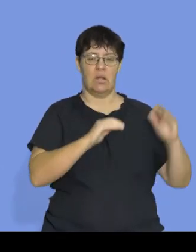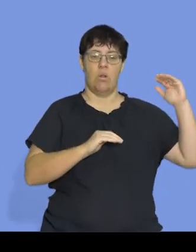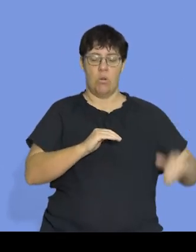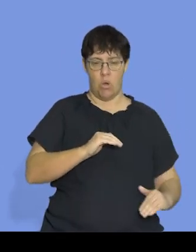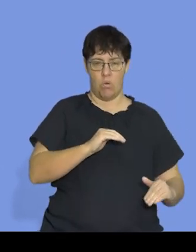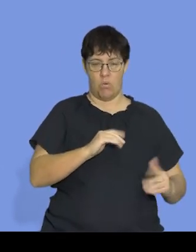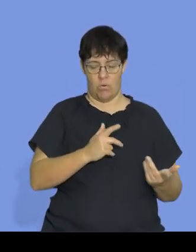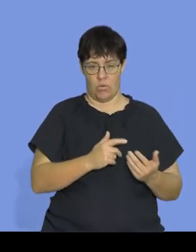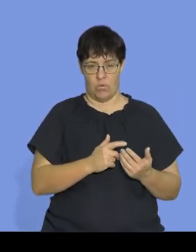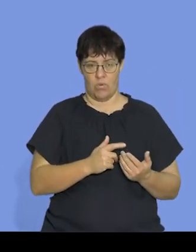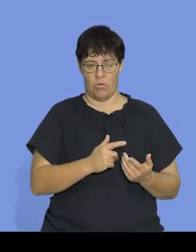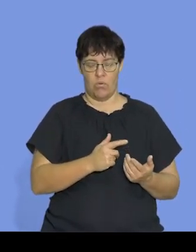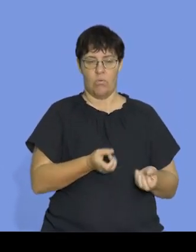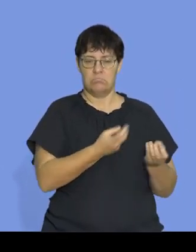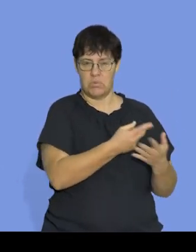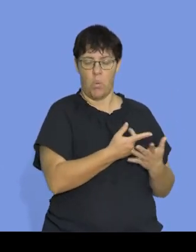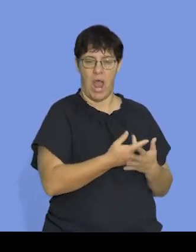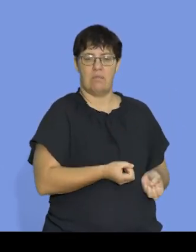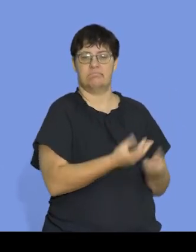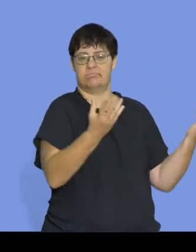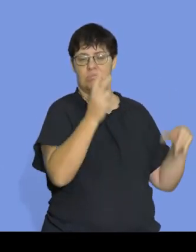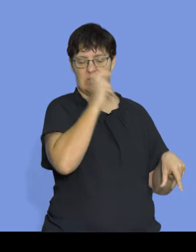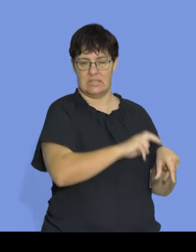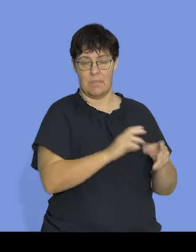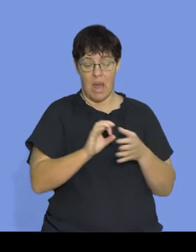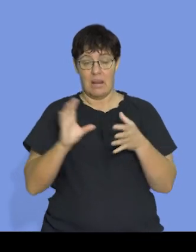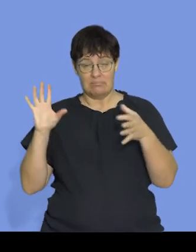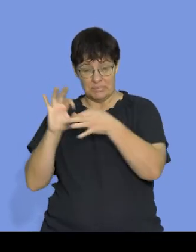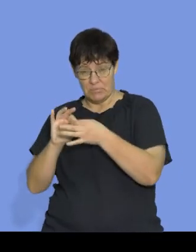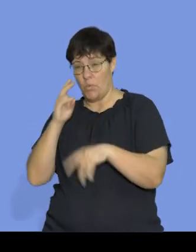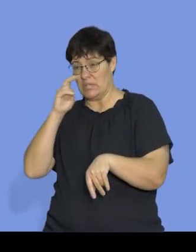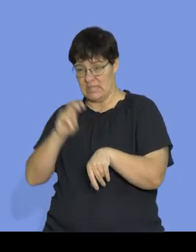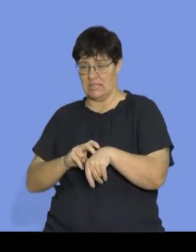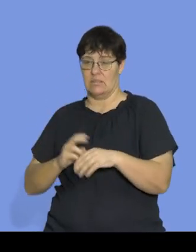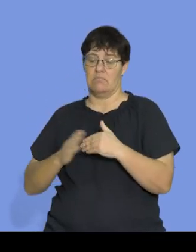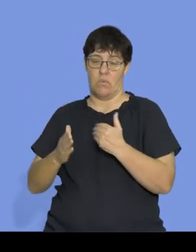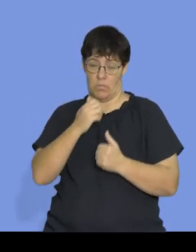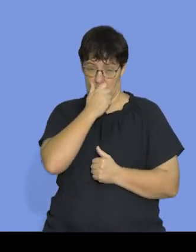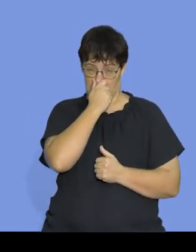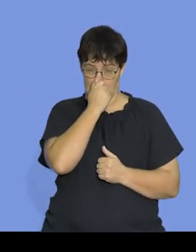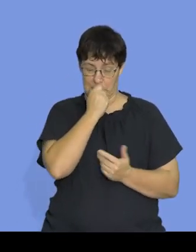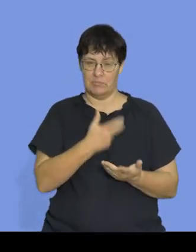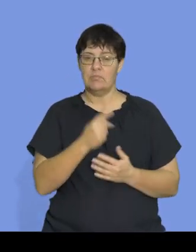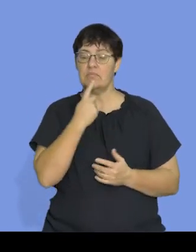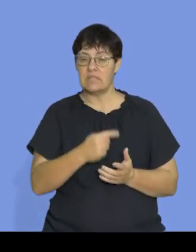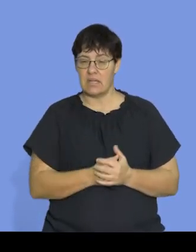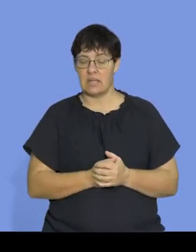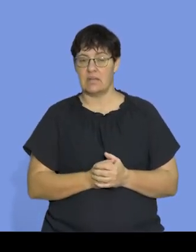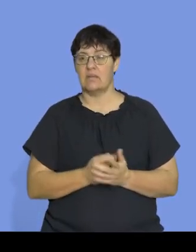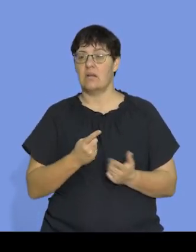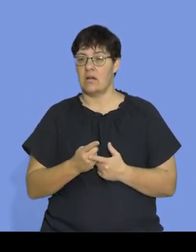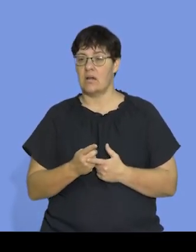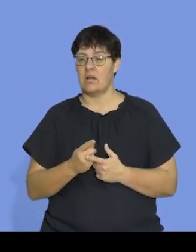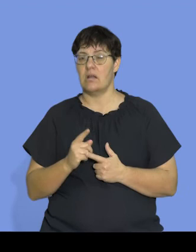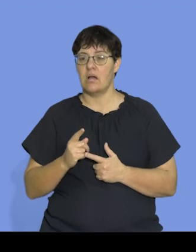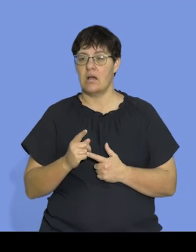energy that is released versus the amount of energy that is actually absorbed. So we can safely say that more energy